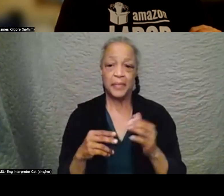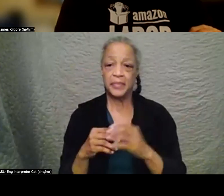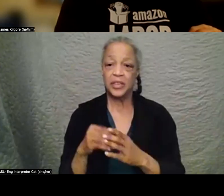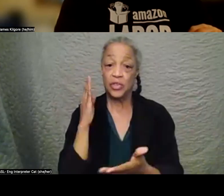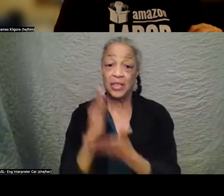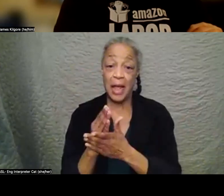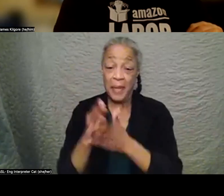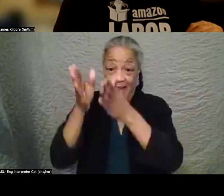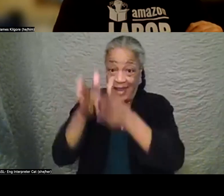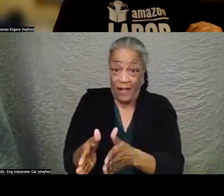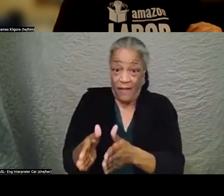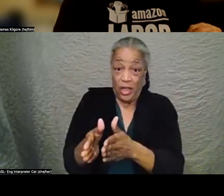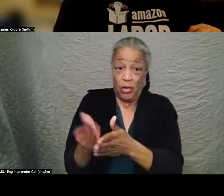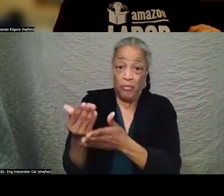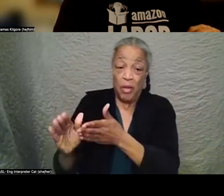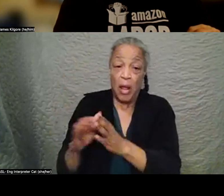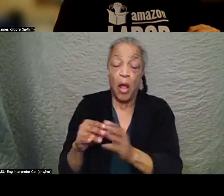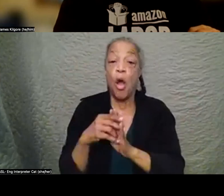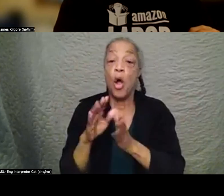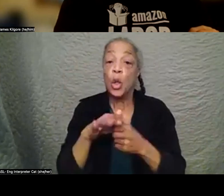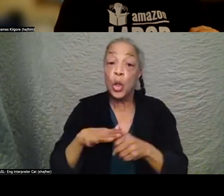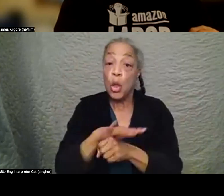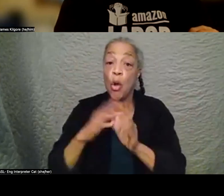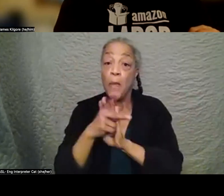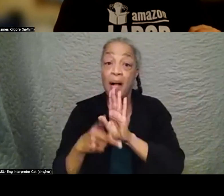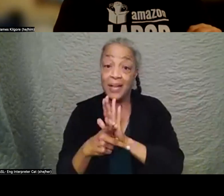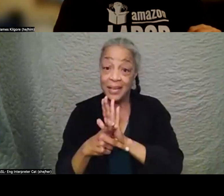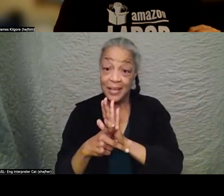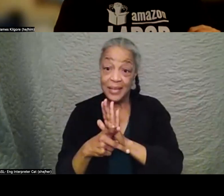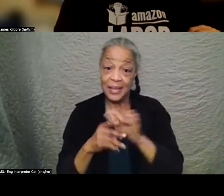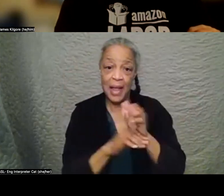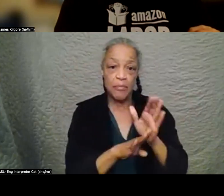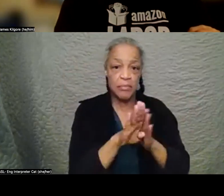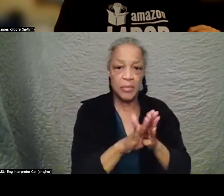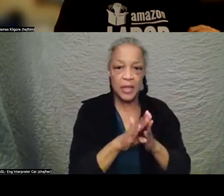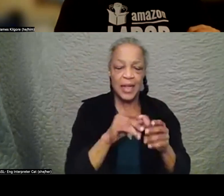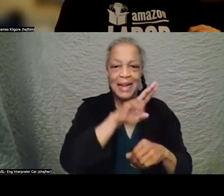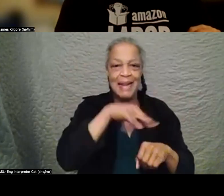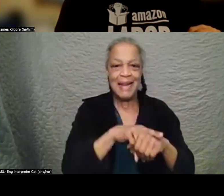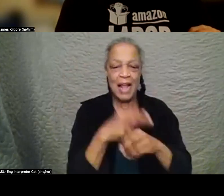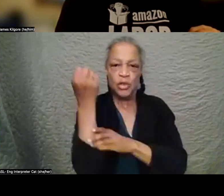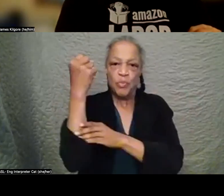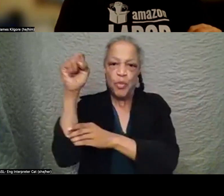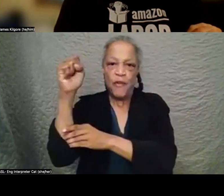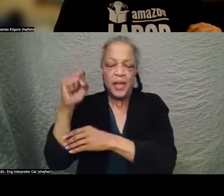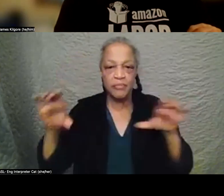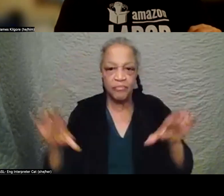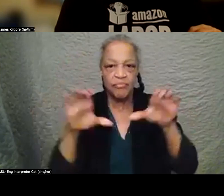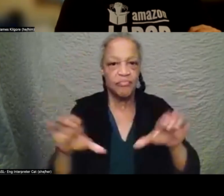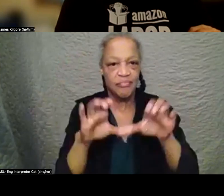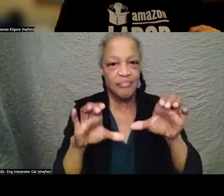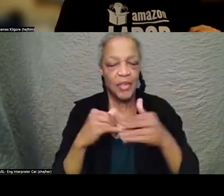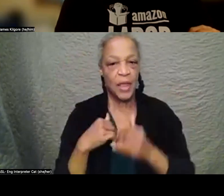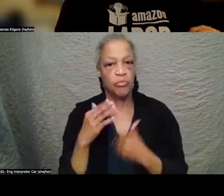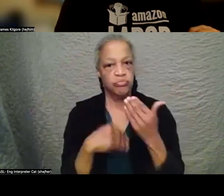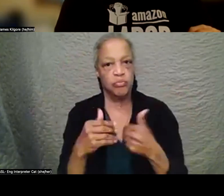individual deportations, passing local policy, as well as building a national movement that would create momentum to shift what was